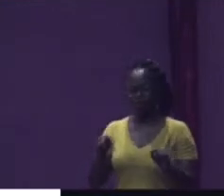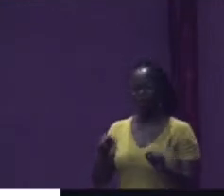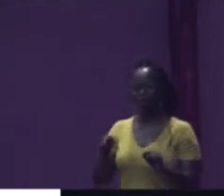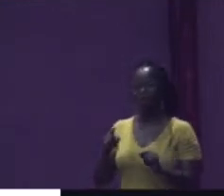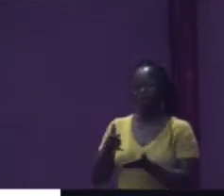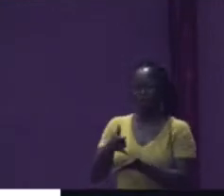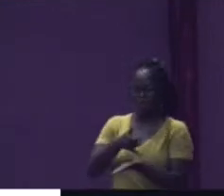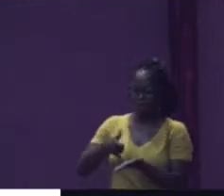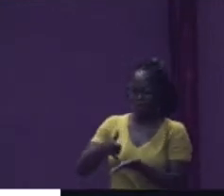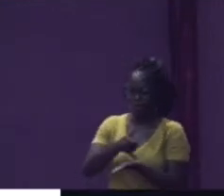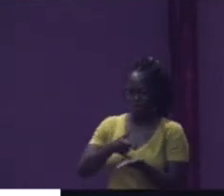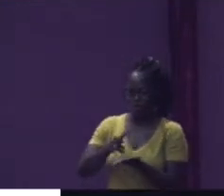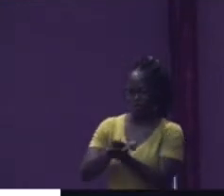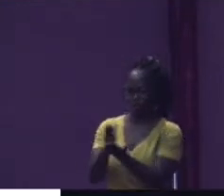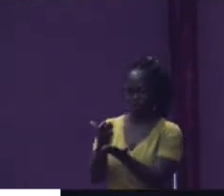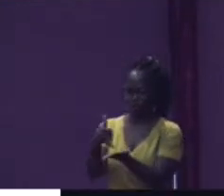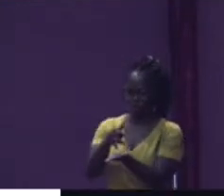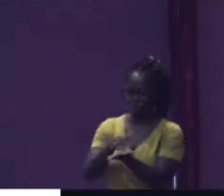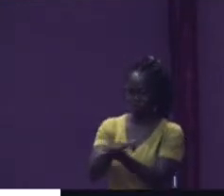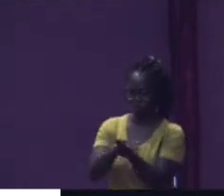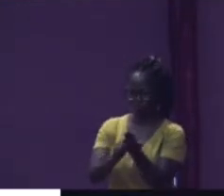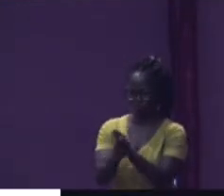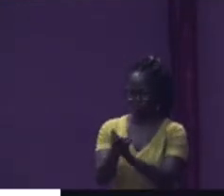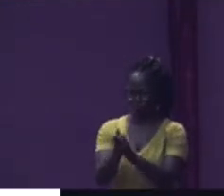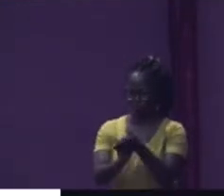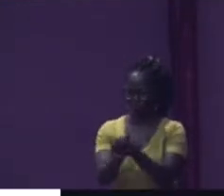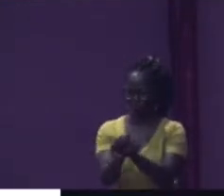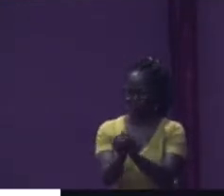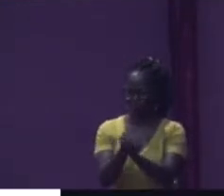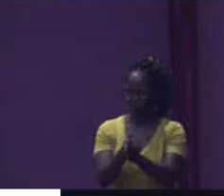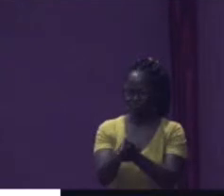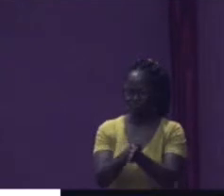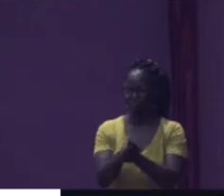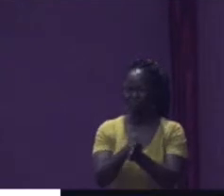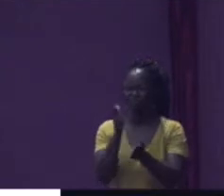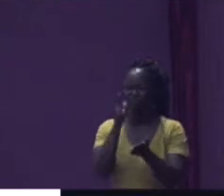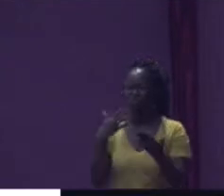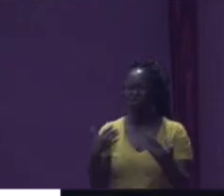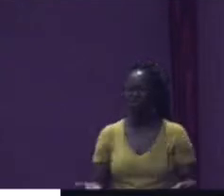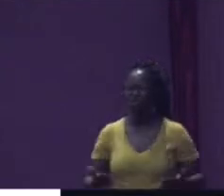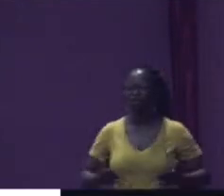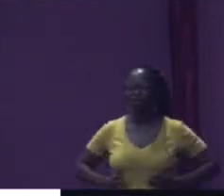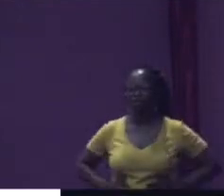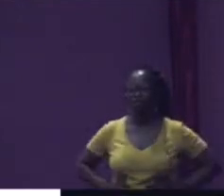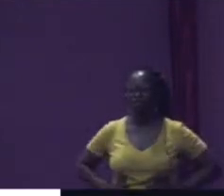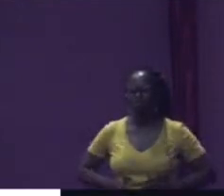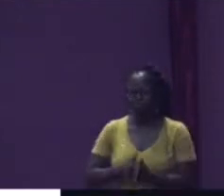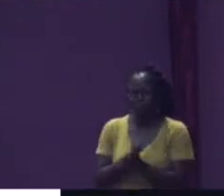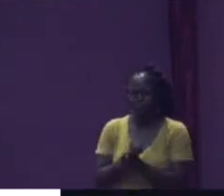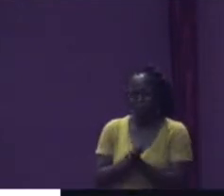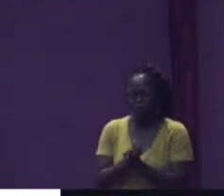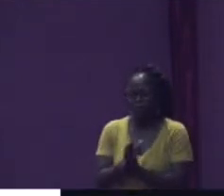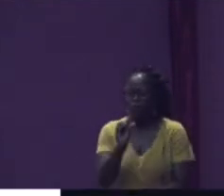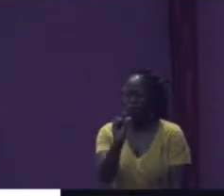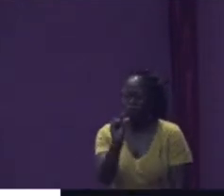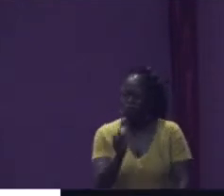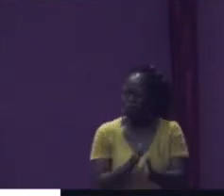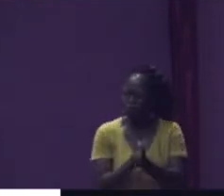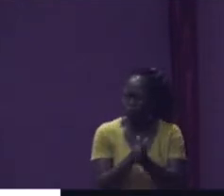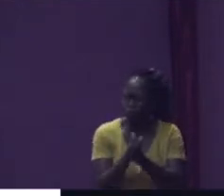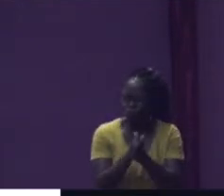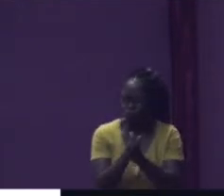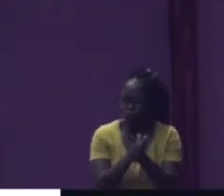be smooth and heated, because you don't want it to be cold, your hands to be